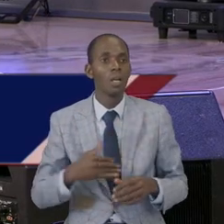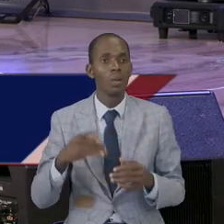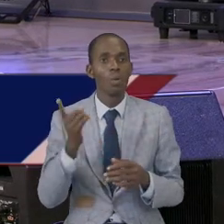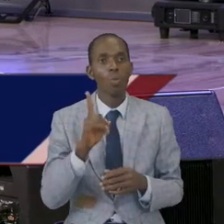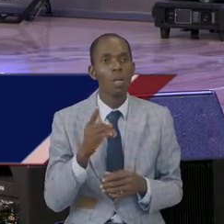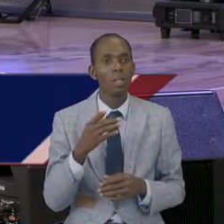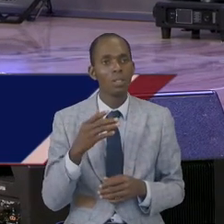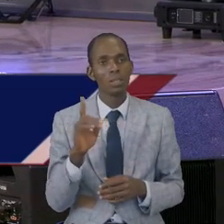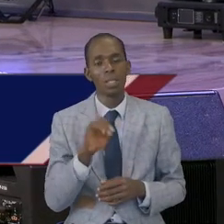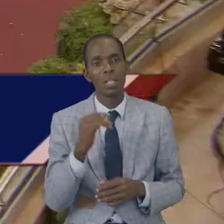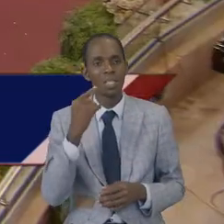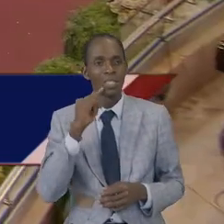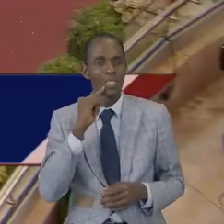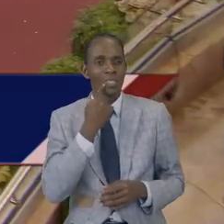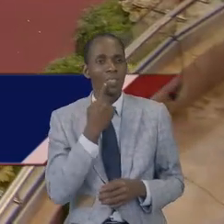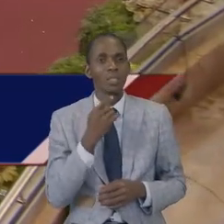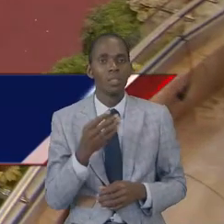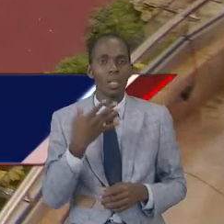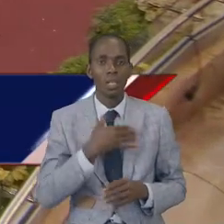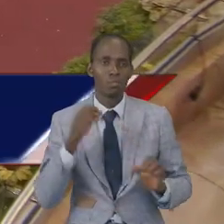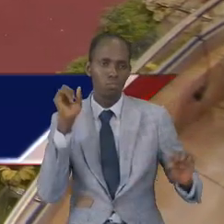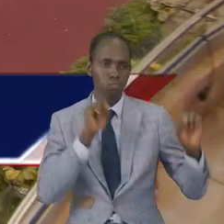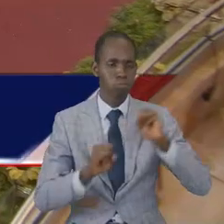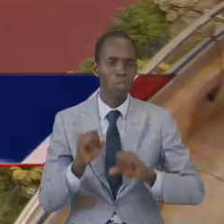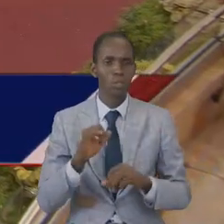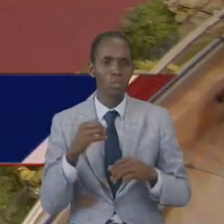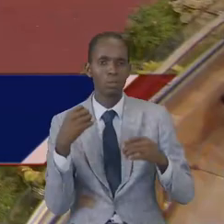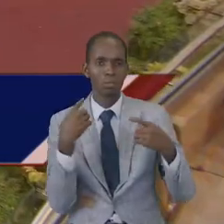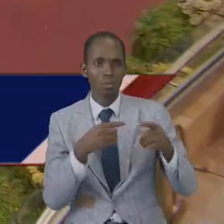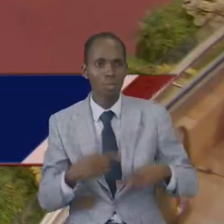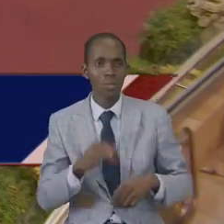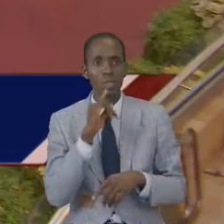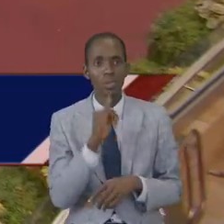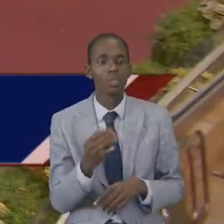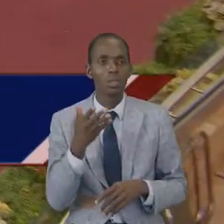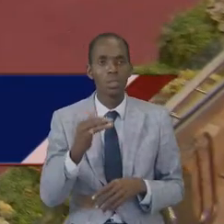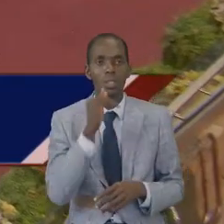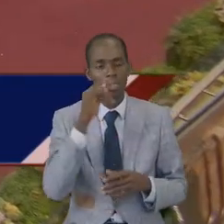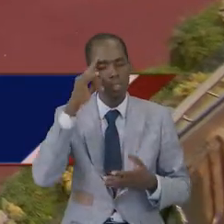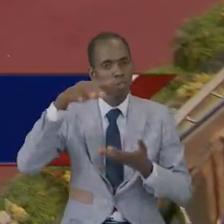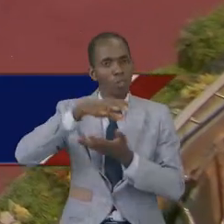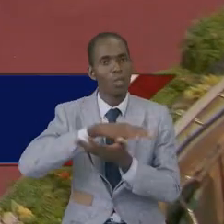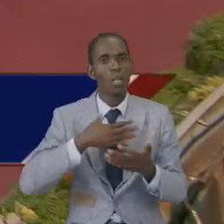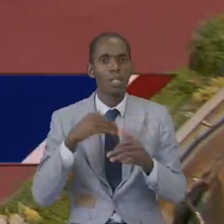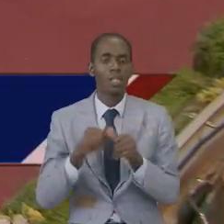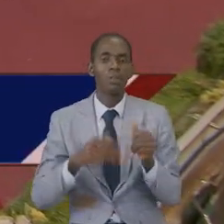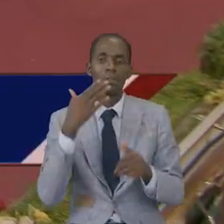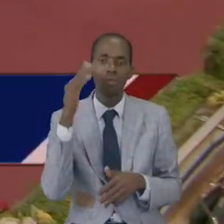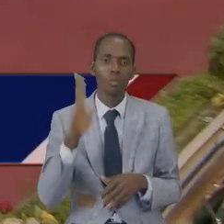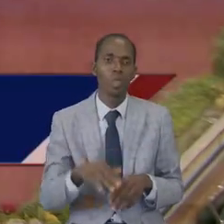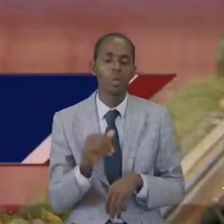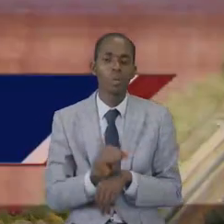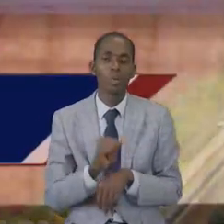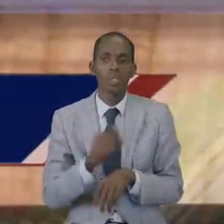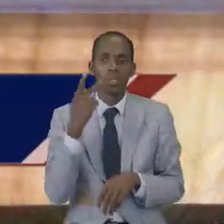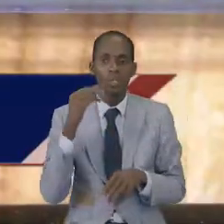and strife is, there is confusion and every evil work. Look at an example in